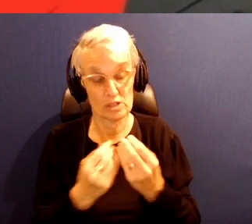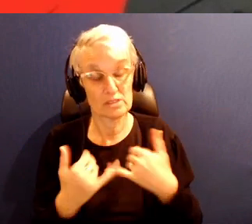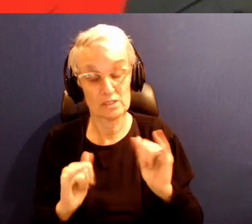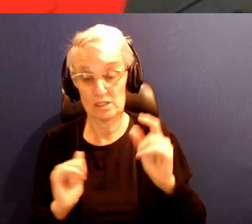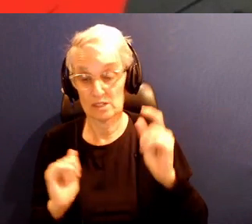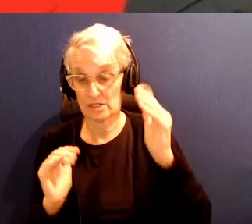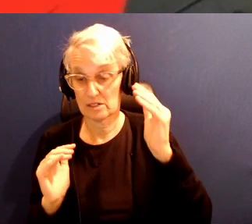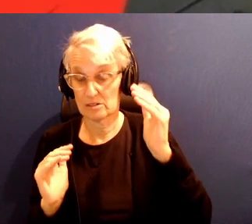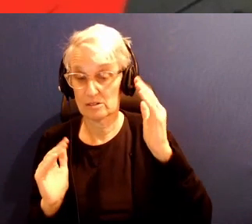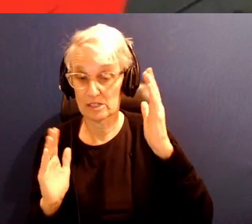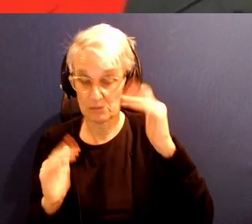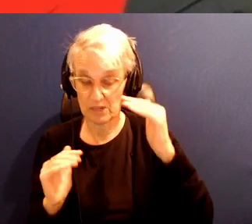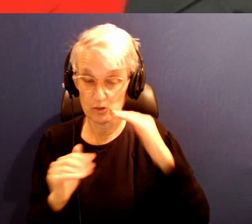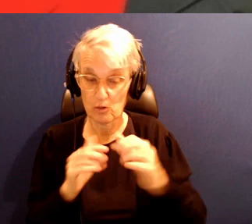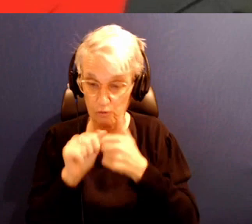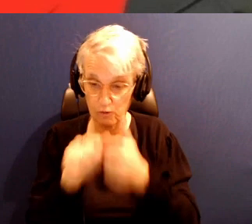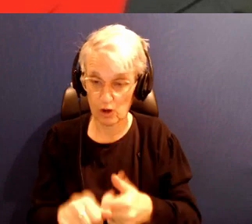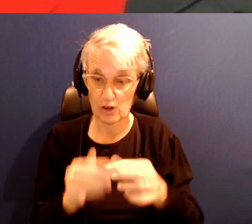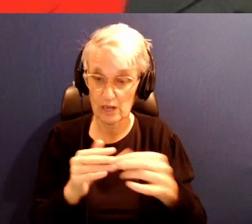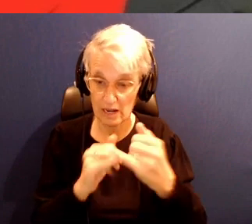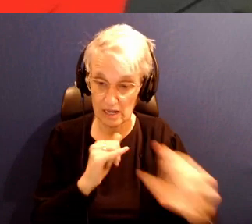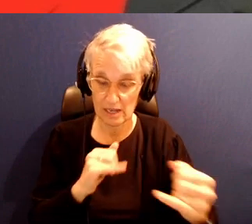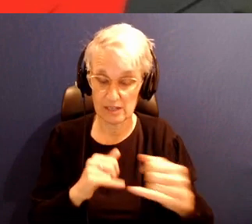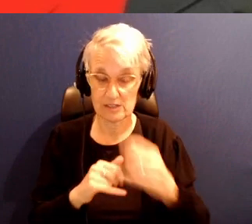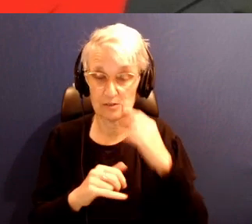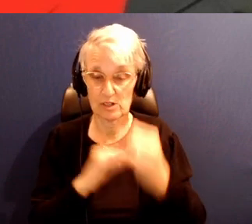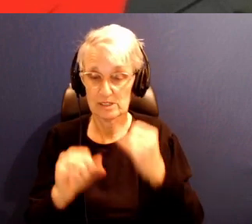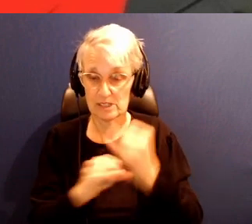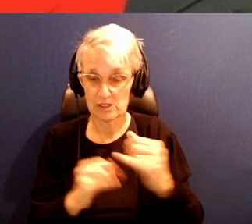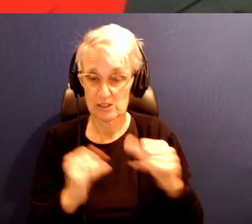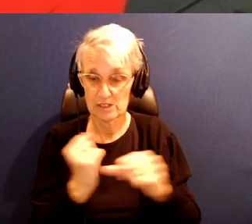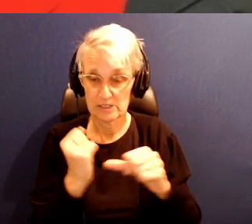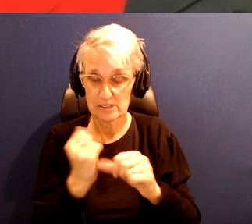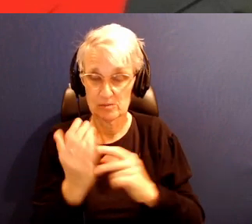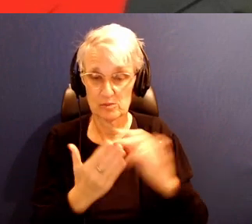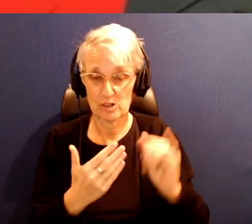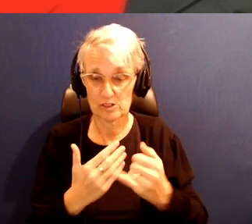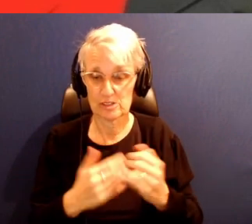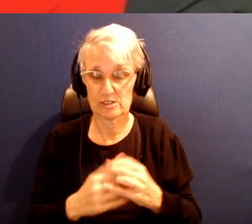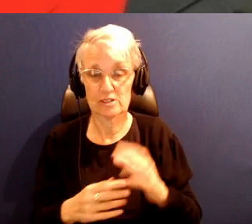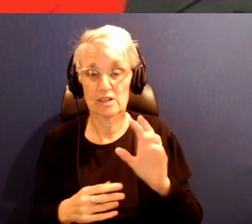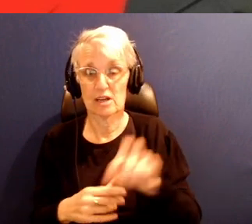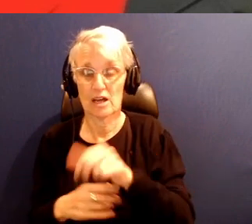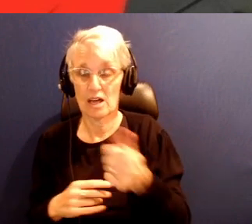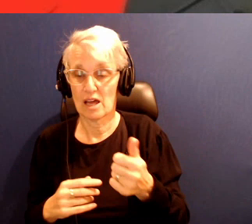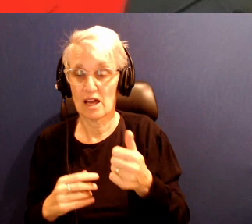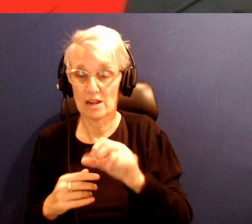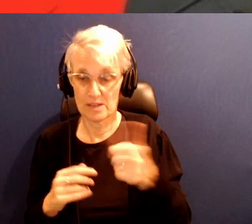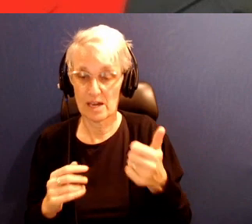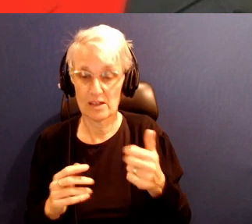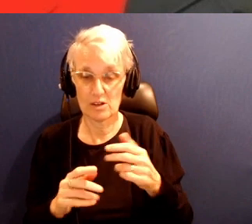Organizations are still expected to respect GAC's guidelines on eligible costs for international assistance projects and the other